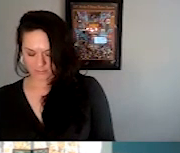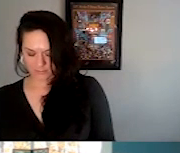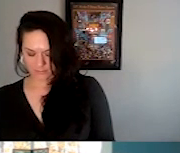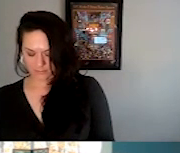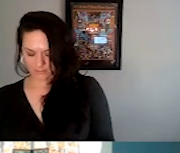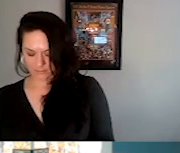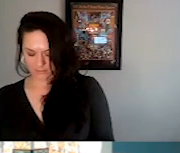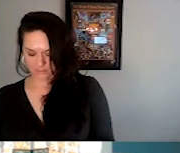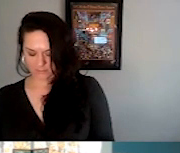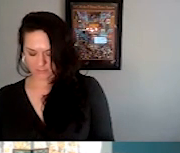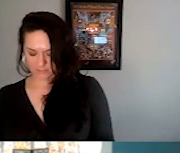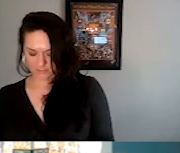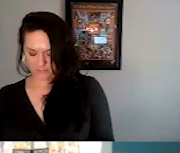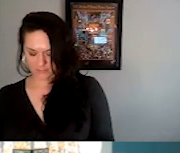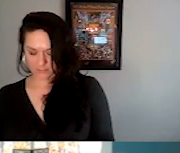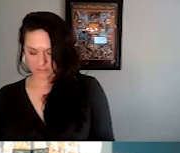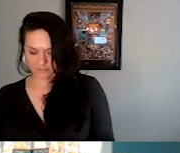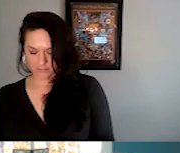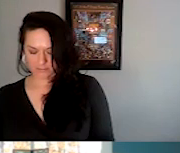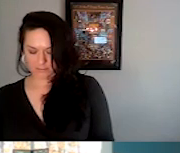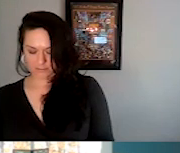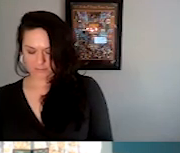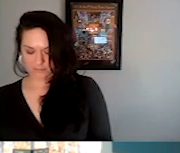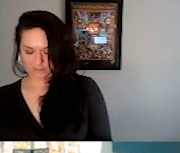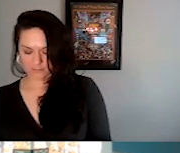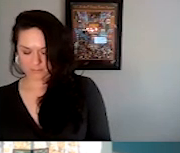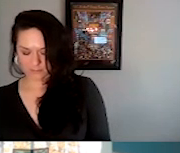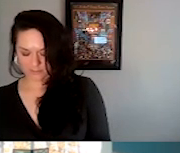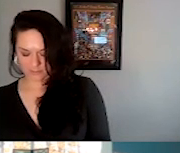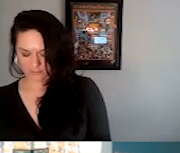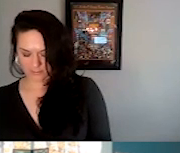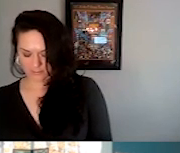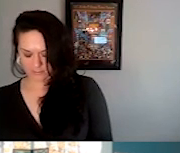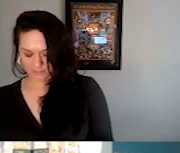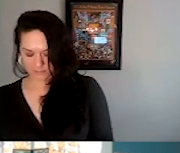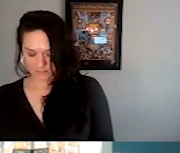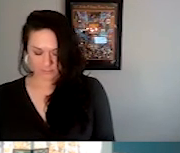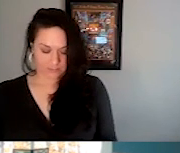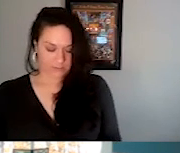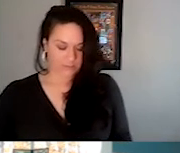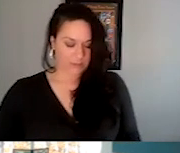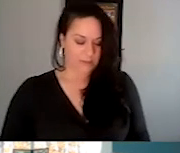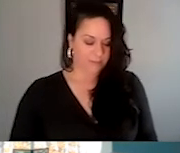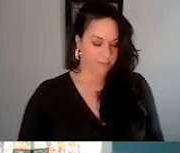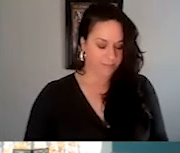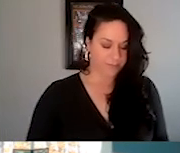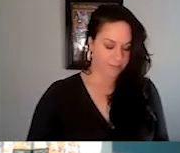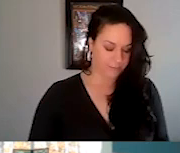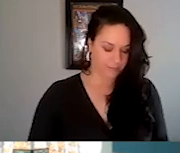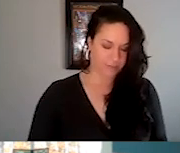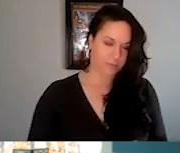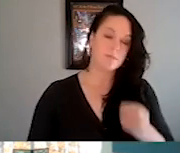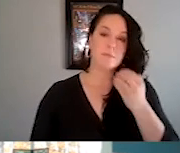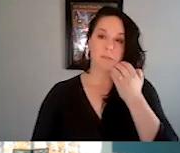to make the case. And then the county prosecuting attorney worked with law enforcement agencies to actually put